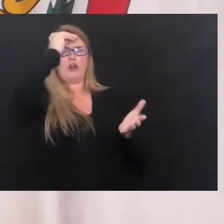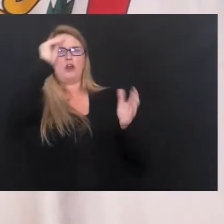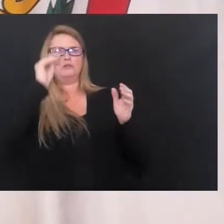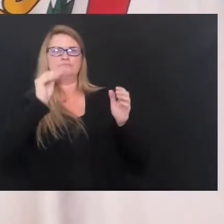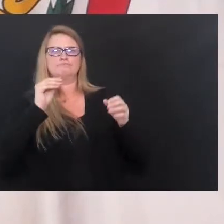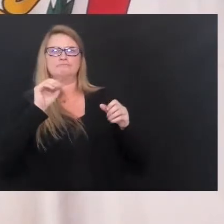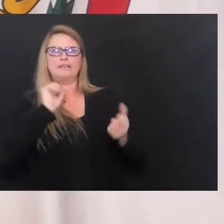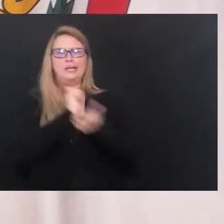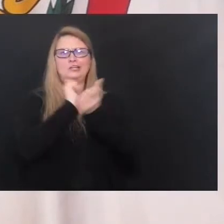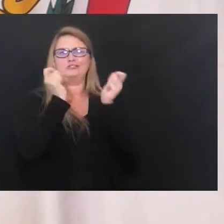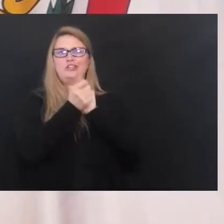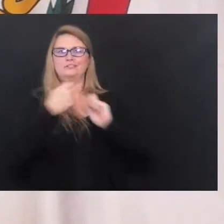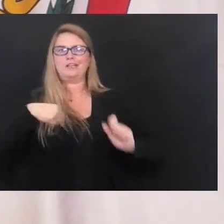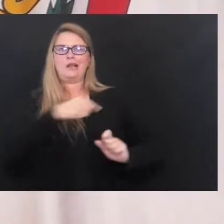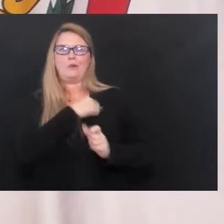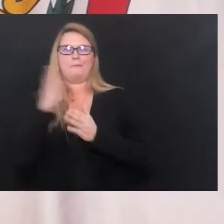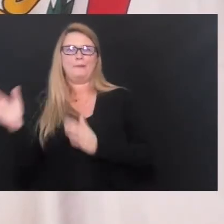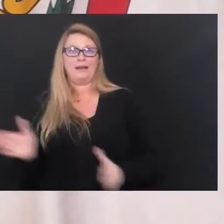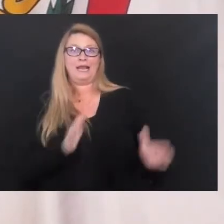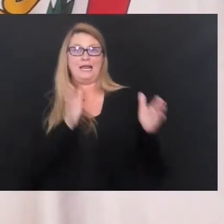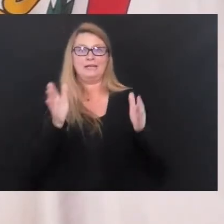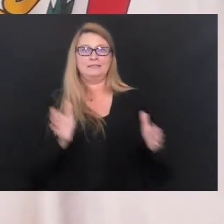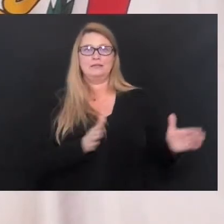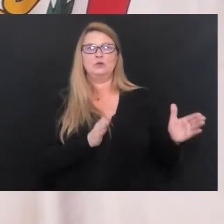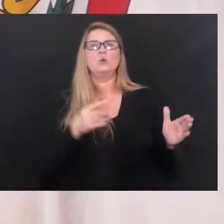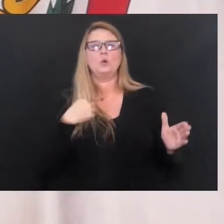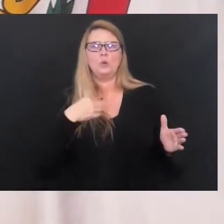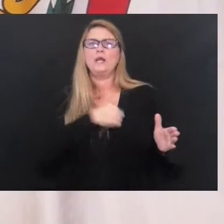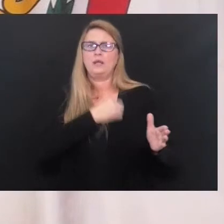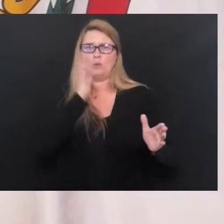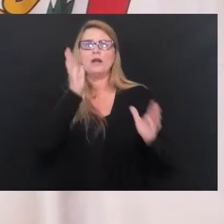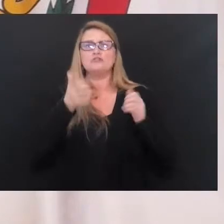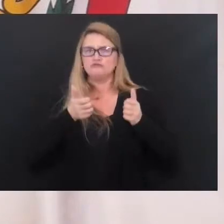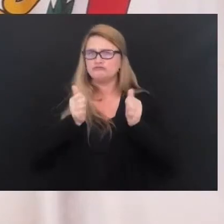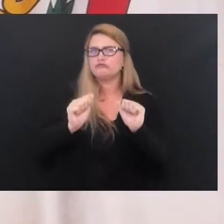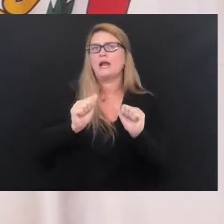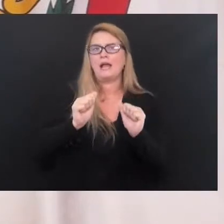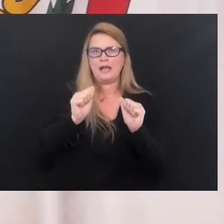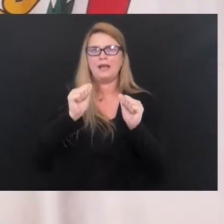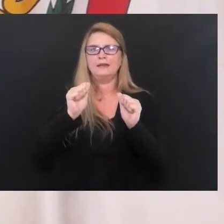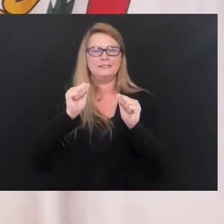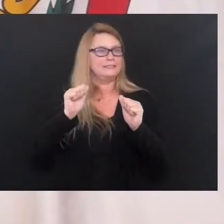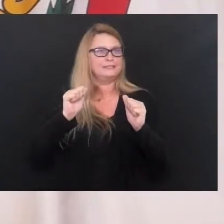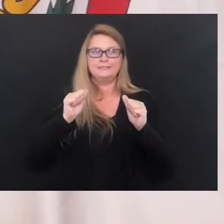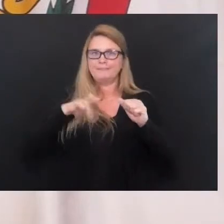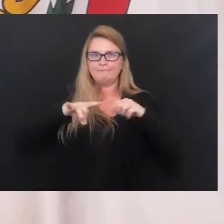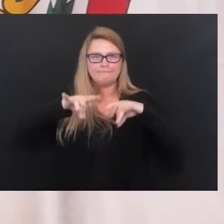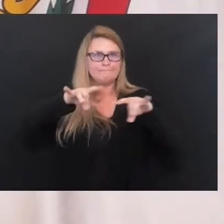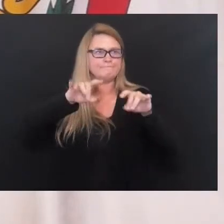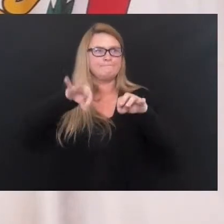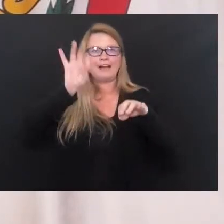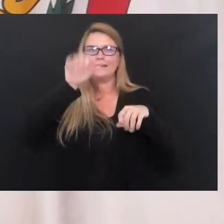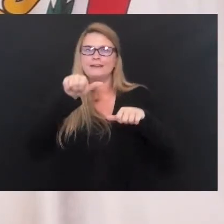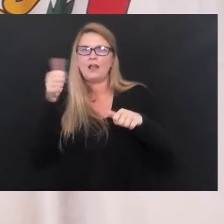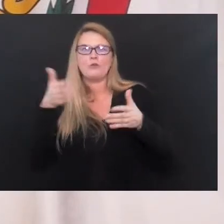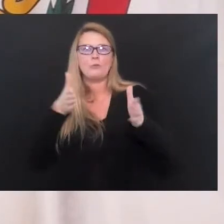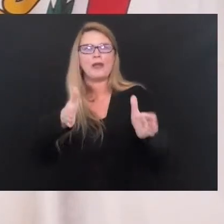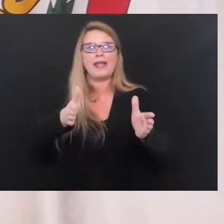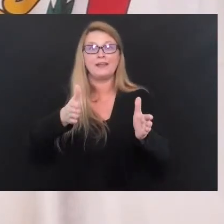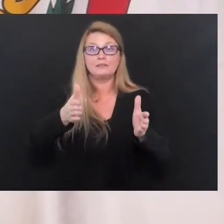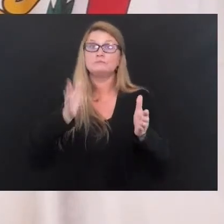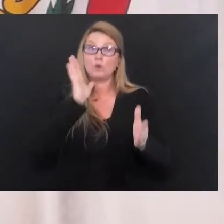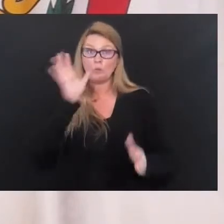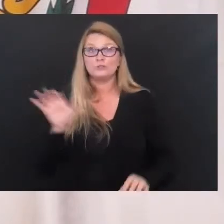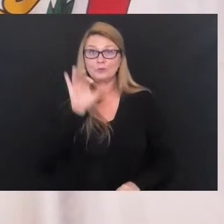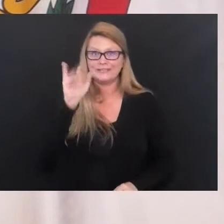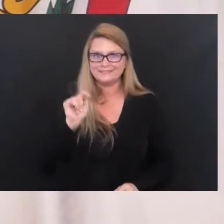we're going to, you know, we're sure going to try in every way to flip every rock again and make sure that there's not a way. And if there's a way, we're